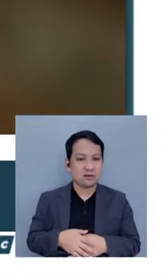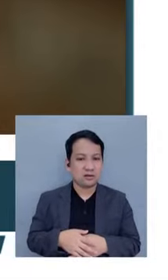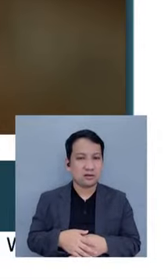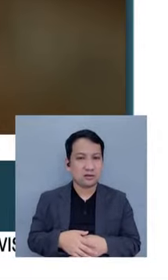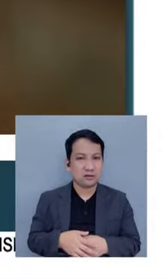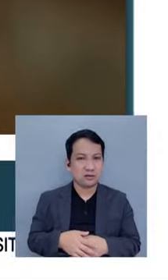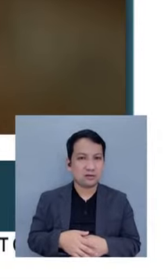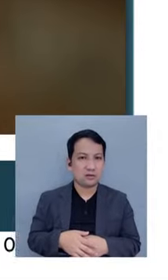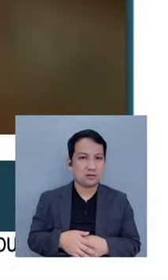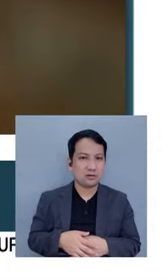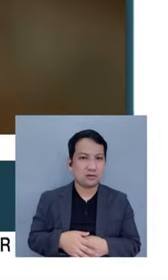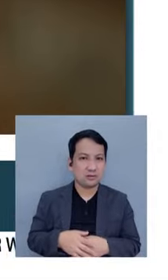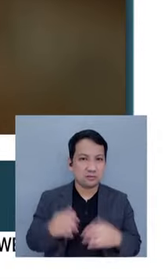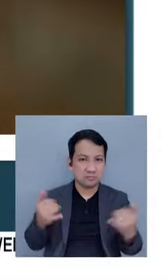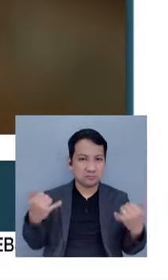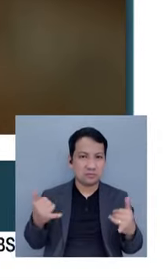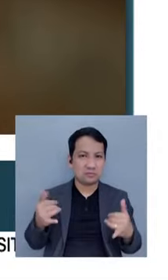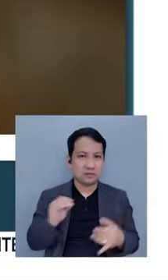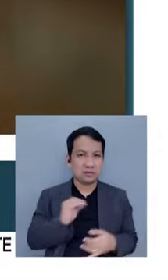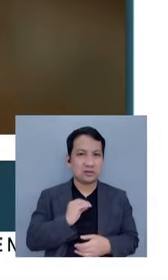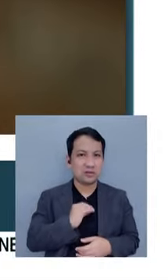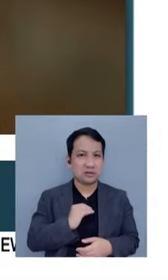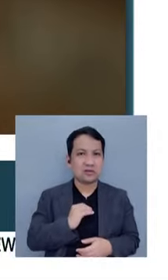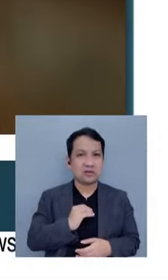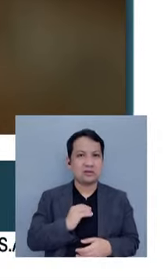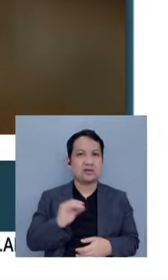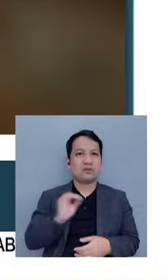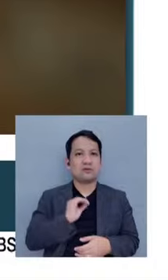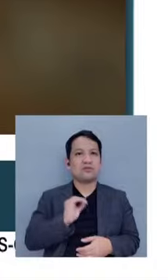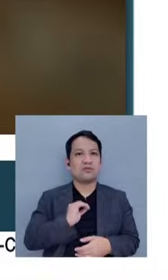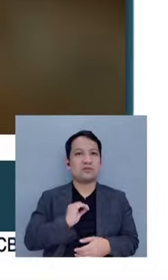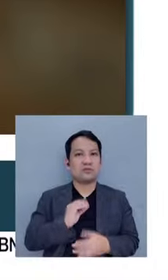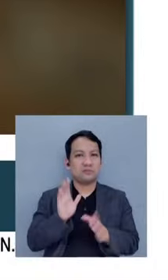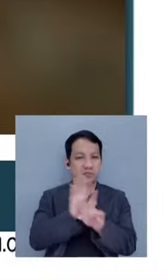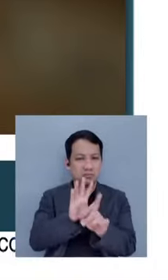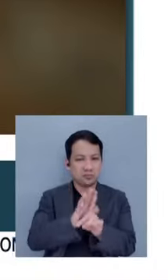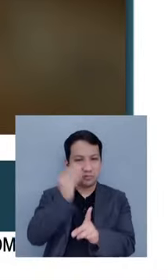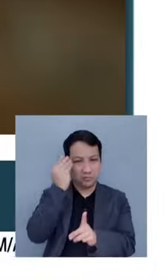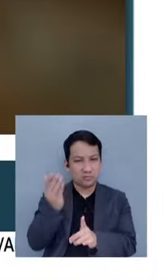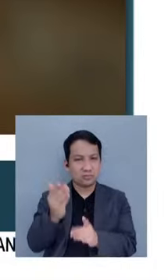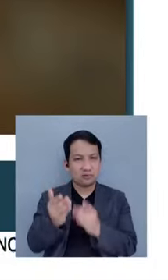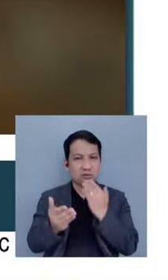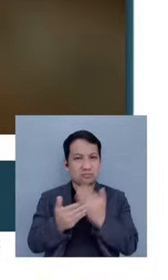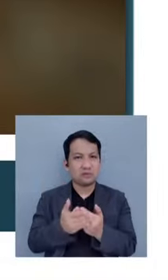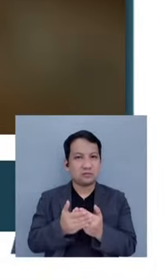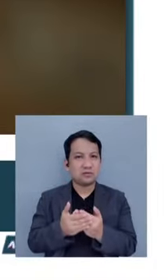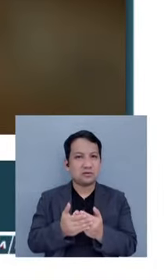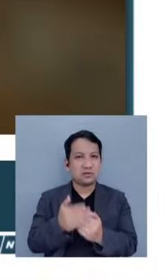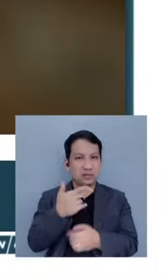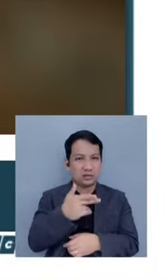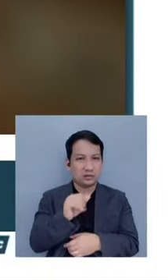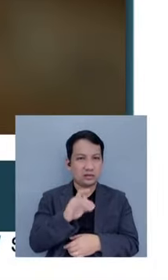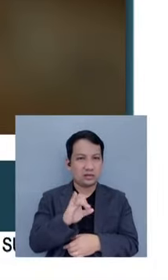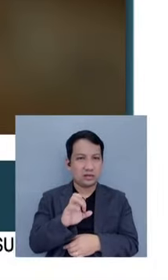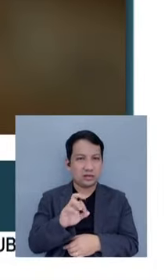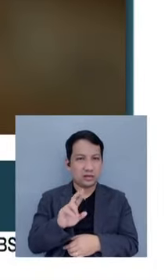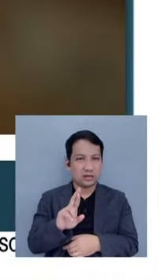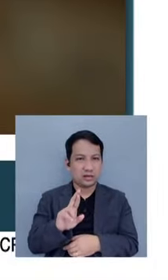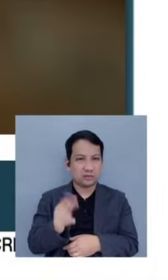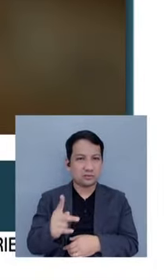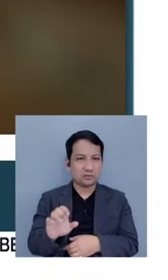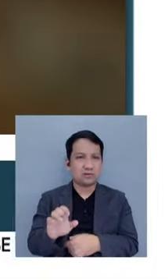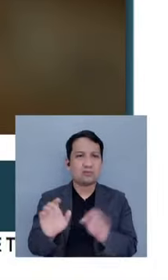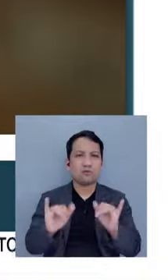what do you call that? They wanted to be known to the public as good hackers. Mm. Please do not play to the games